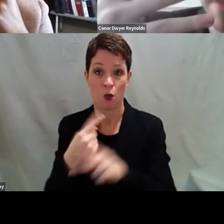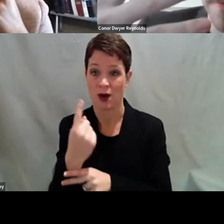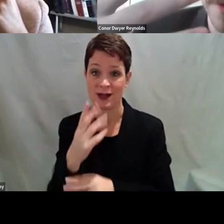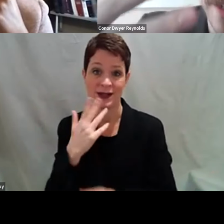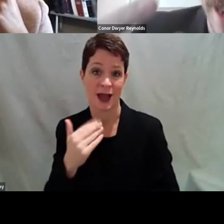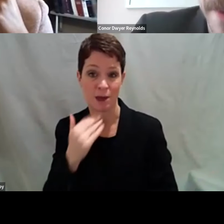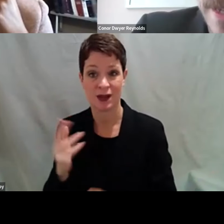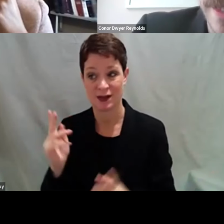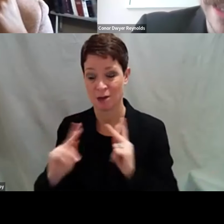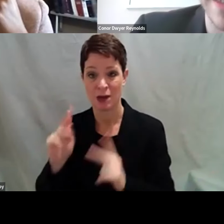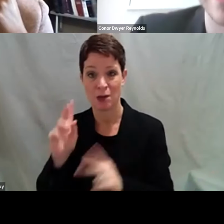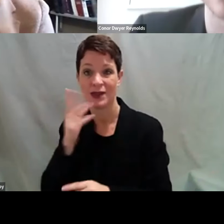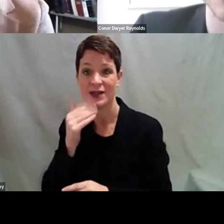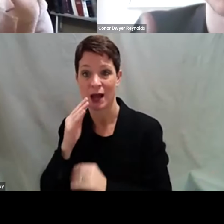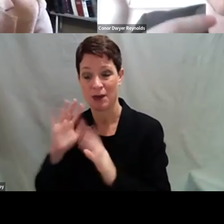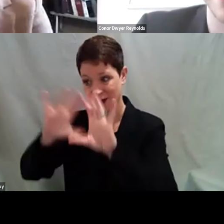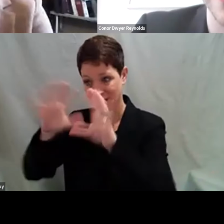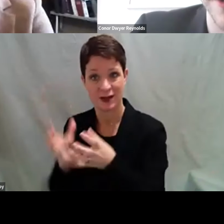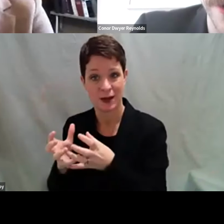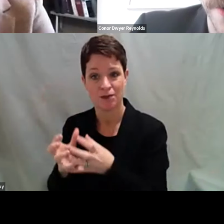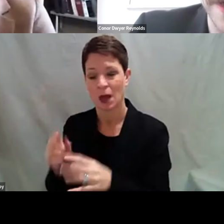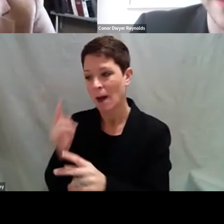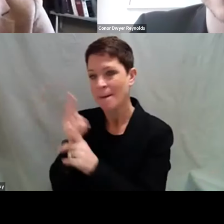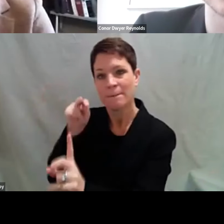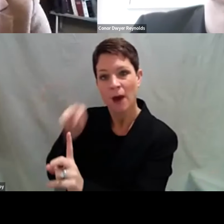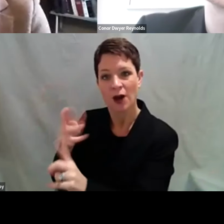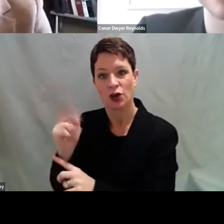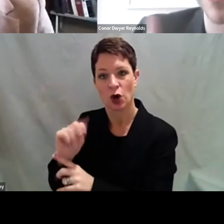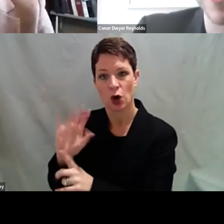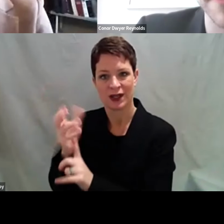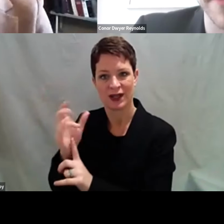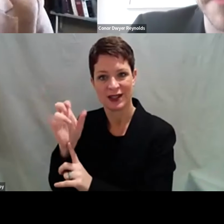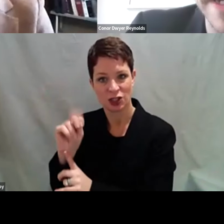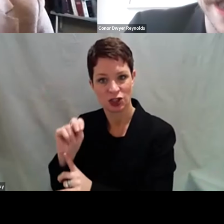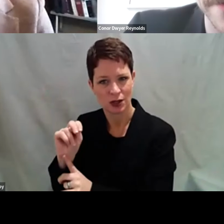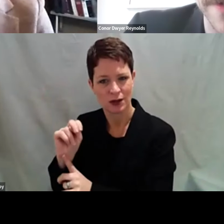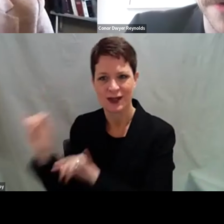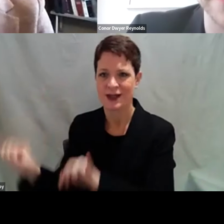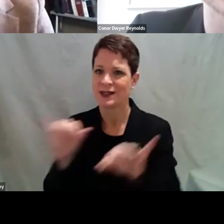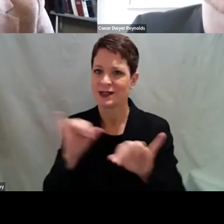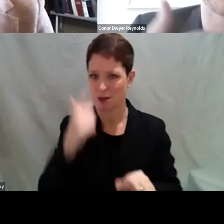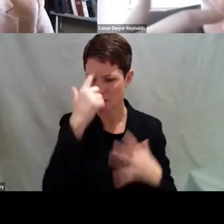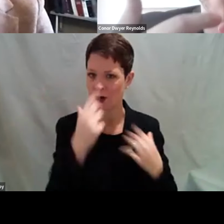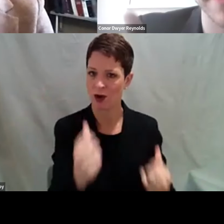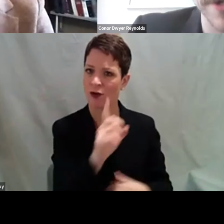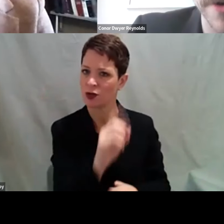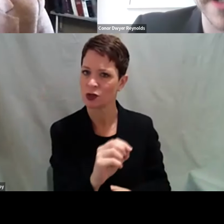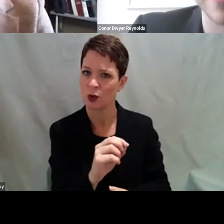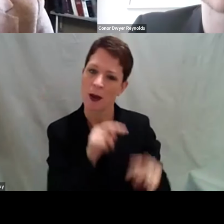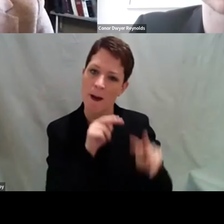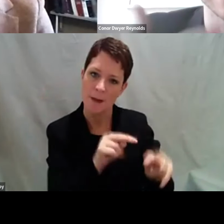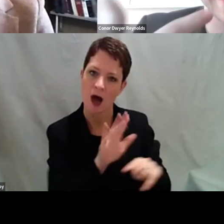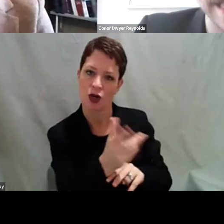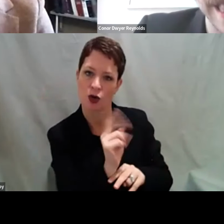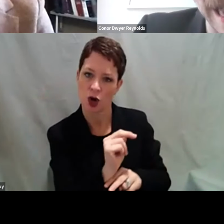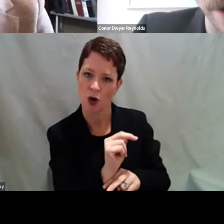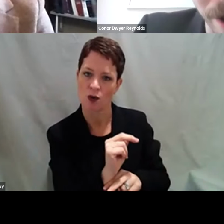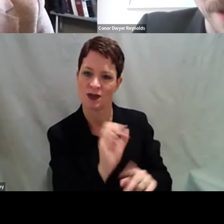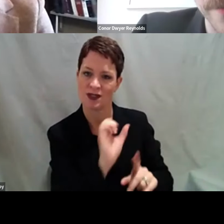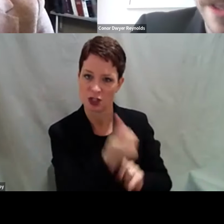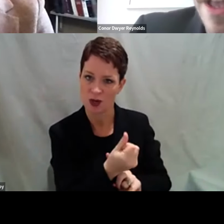tells people in the diabetes context is to monitor your own condition. Similarly with mental health disorders, to monitor your own condition, to